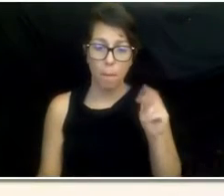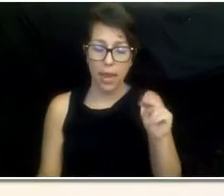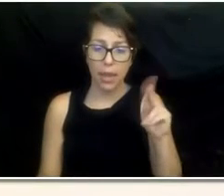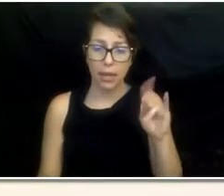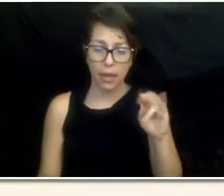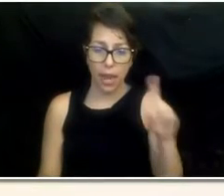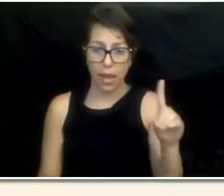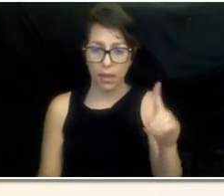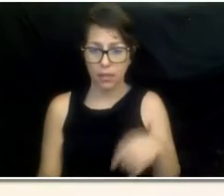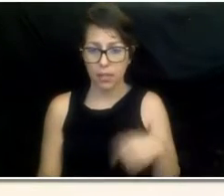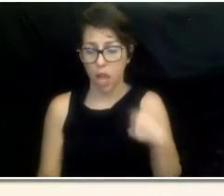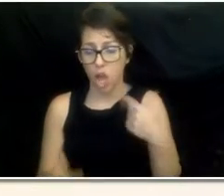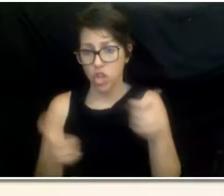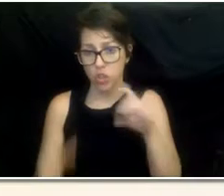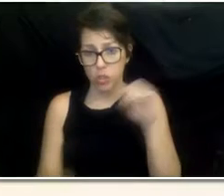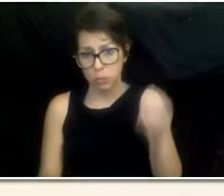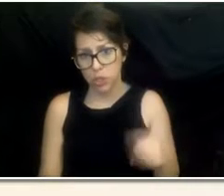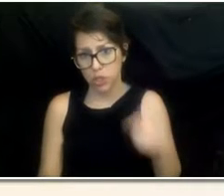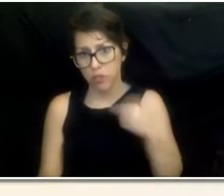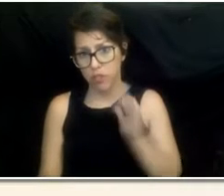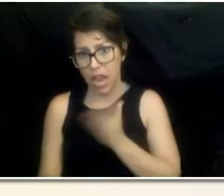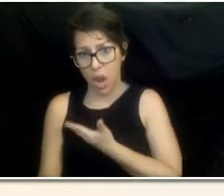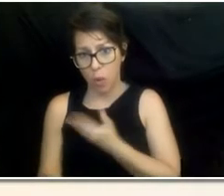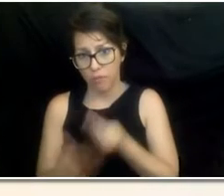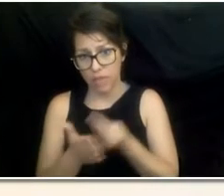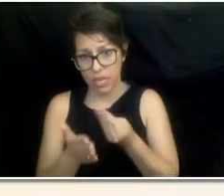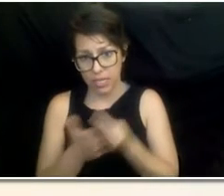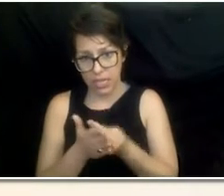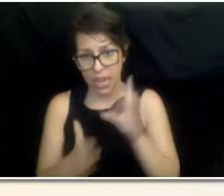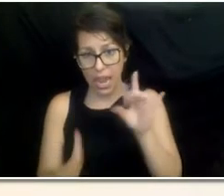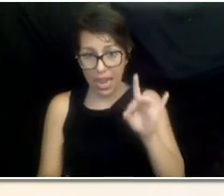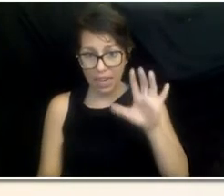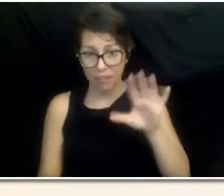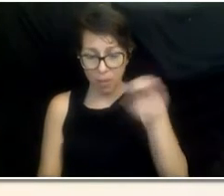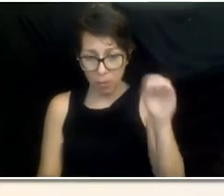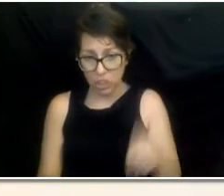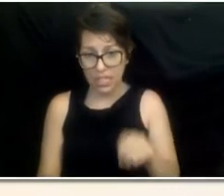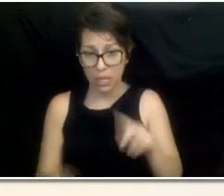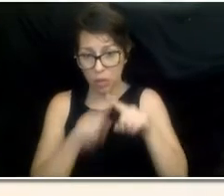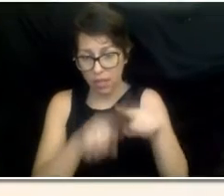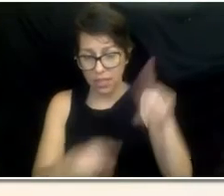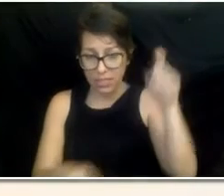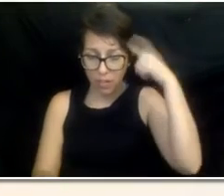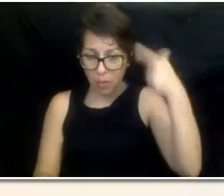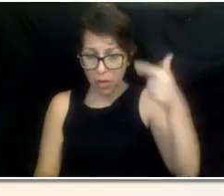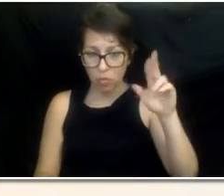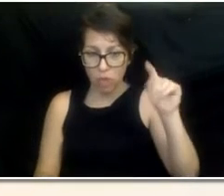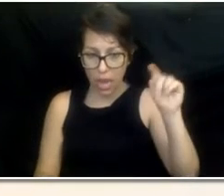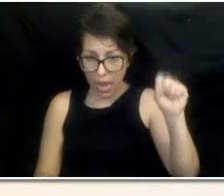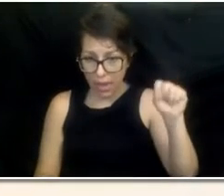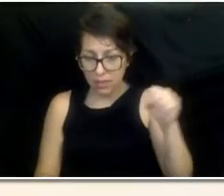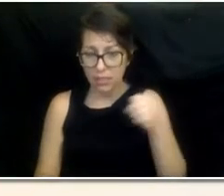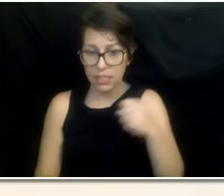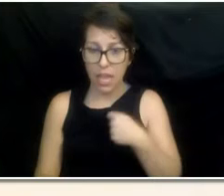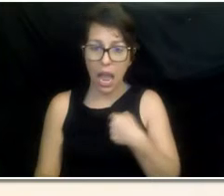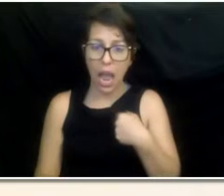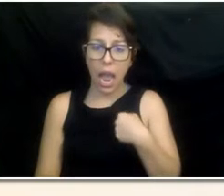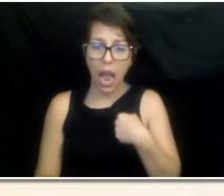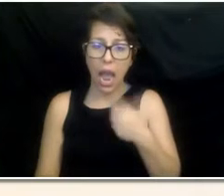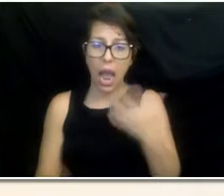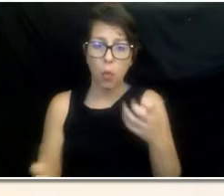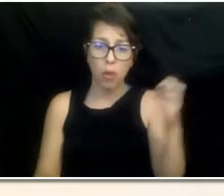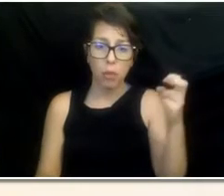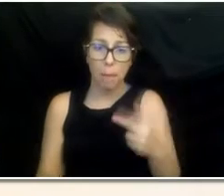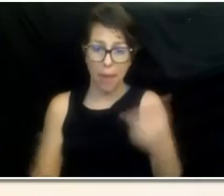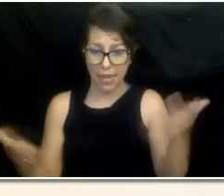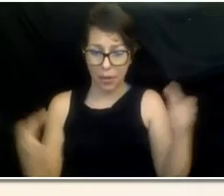work we hope that we can continue to collaborate with you on problems and solutions and we hope that you would reach out informally if you'd like to learn more